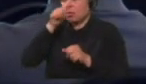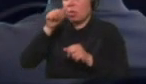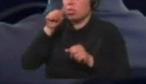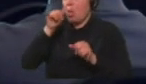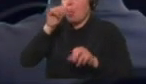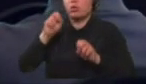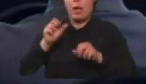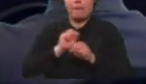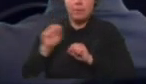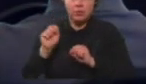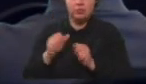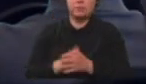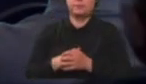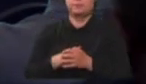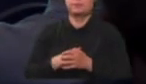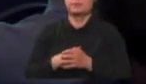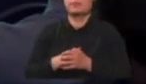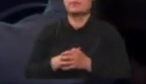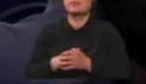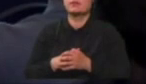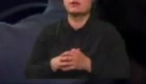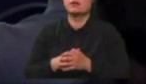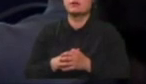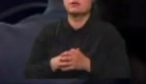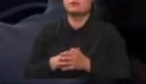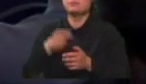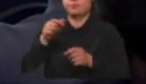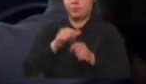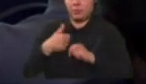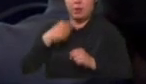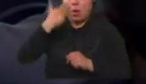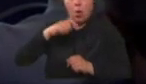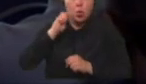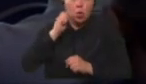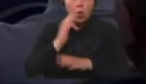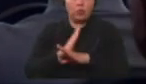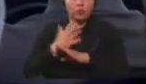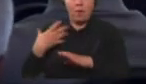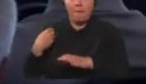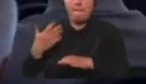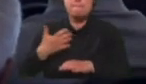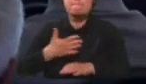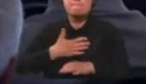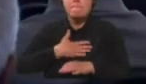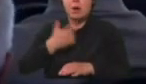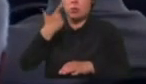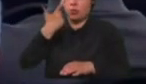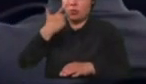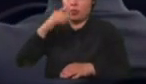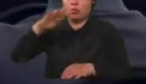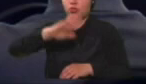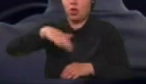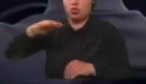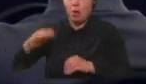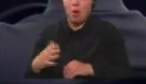Next page, next slide. I'm a middle-aged woman. I'm a mother to two young children, age 5 and 9. I choose walking in